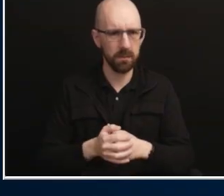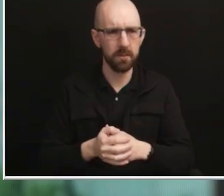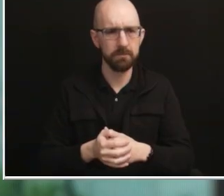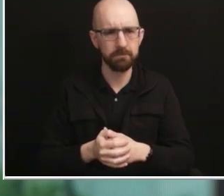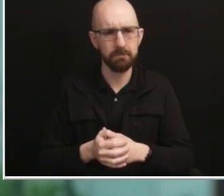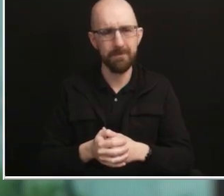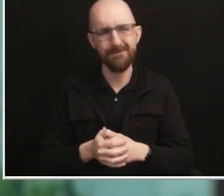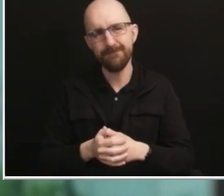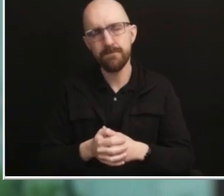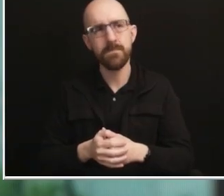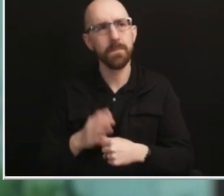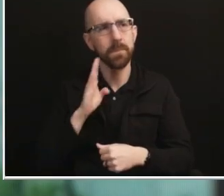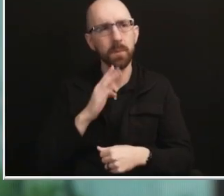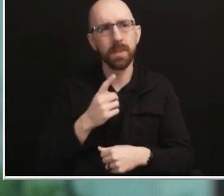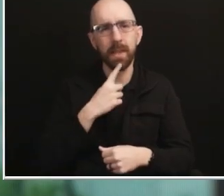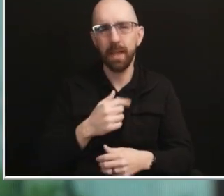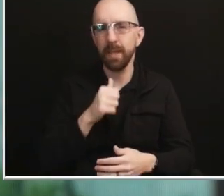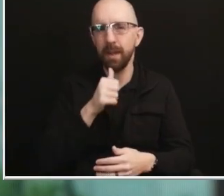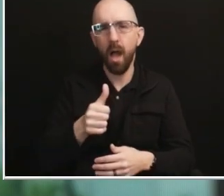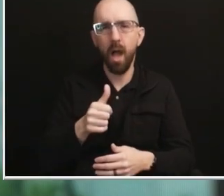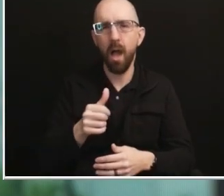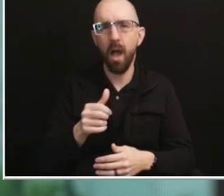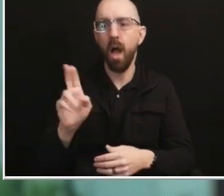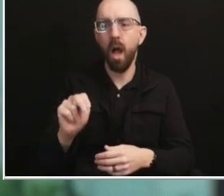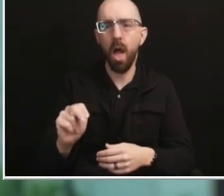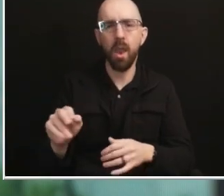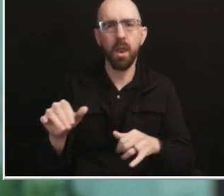I would say it's not uncommon.